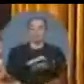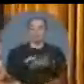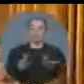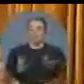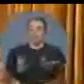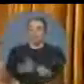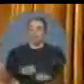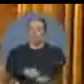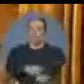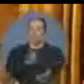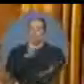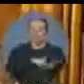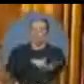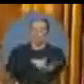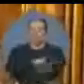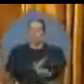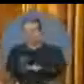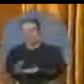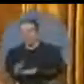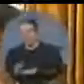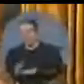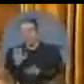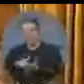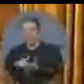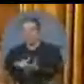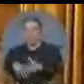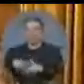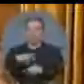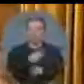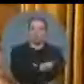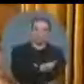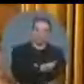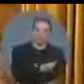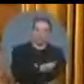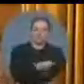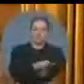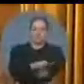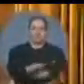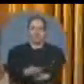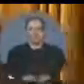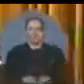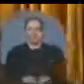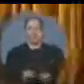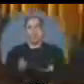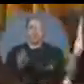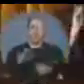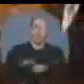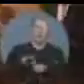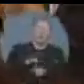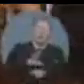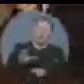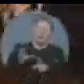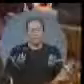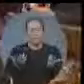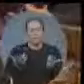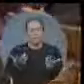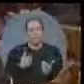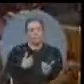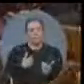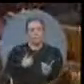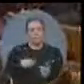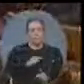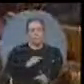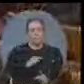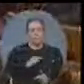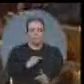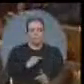$5,000 in, $5,000 out, in, out. Where is Elections Canada? Honourable members. I can